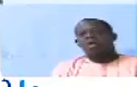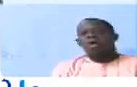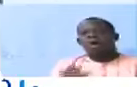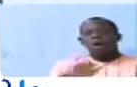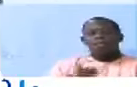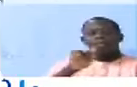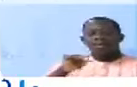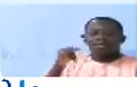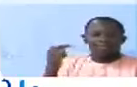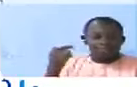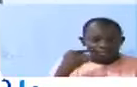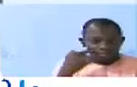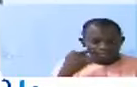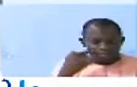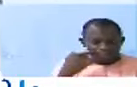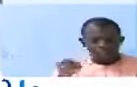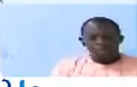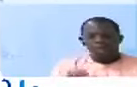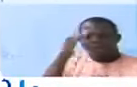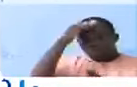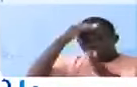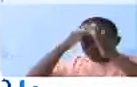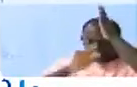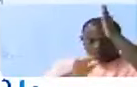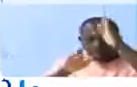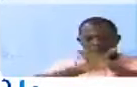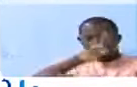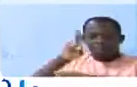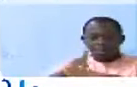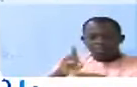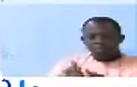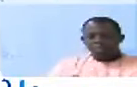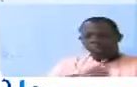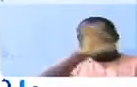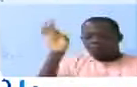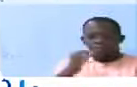that day, well, the soldiers' camp became very hot.